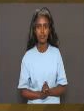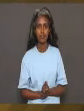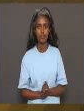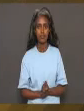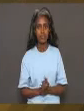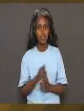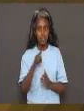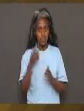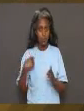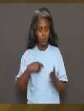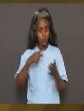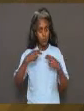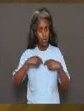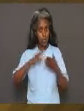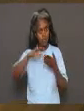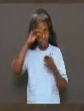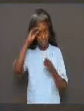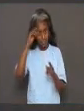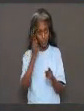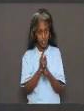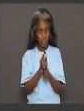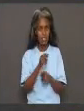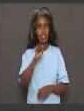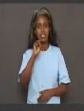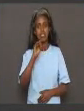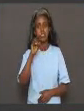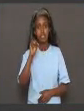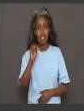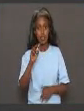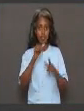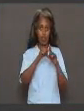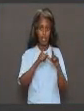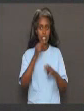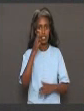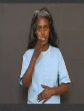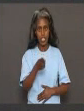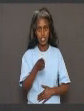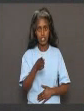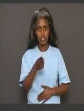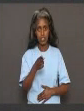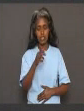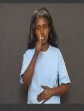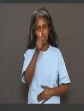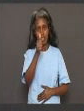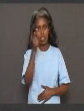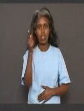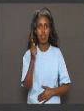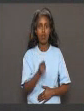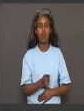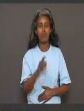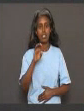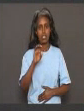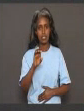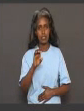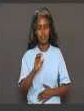As we have learned already, the sine for angle H is A